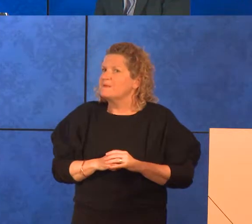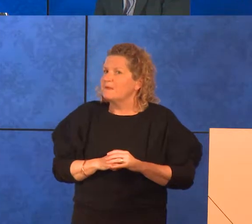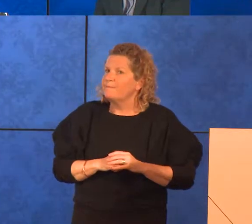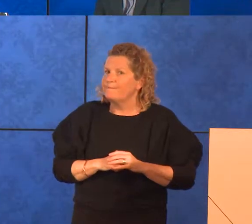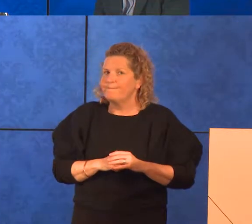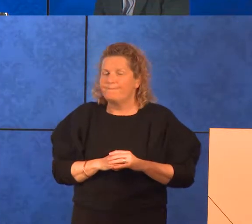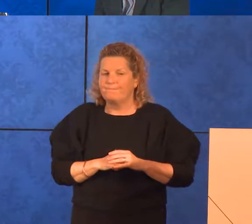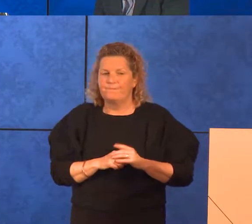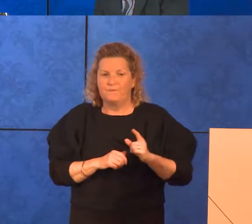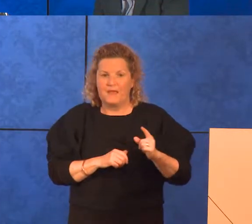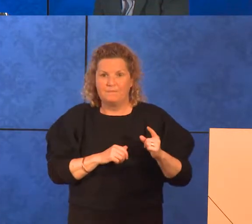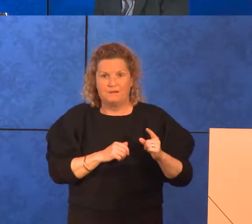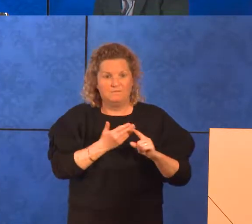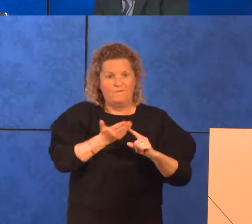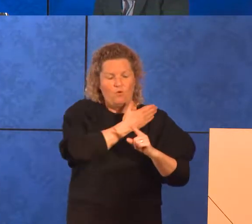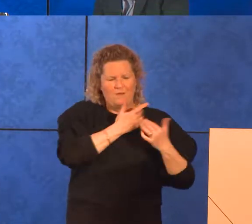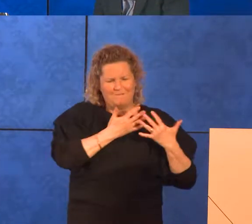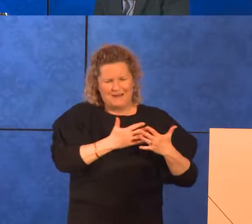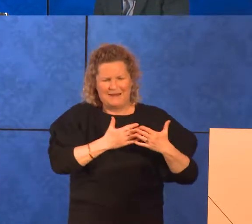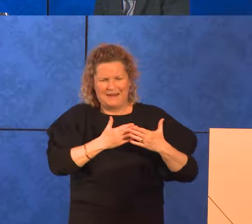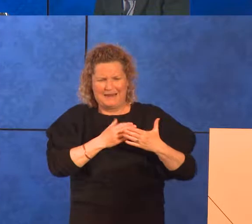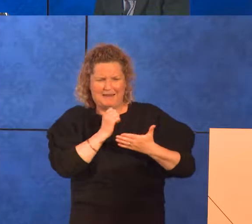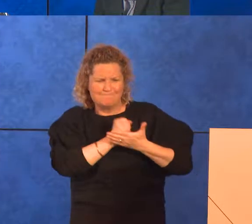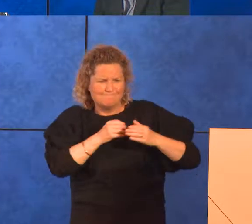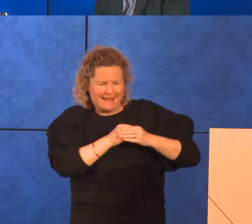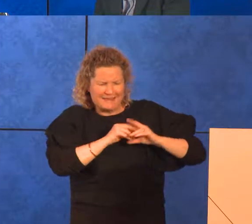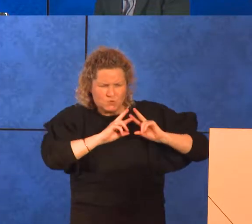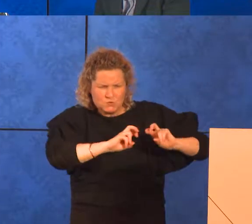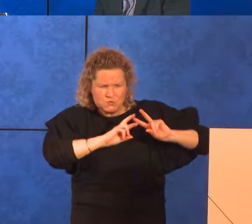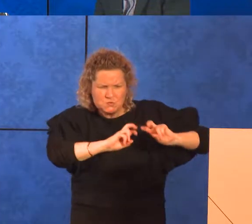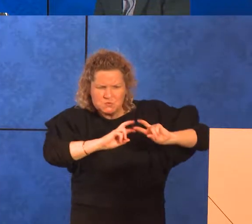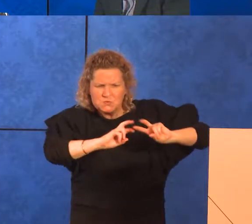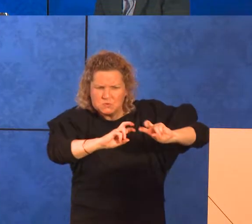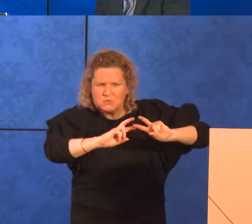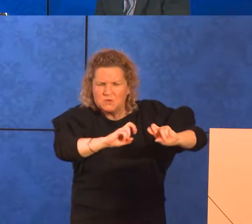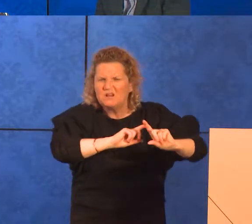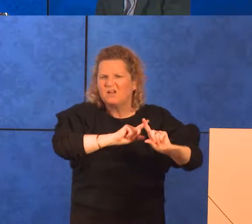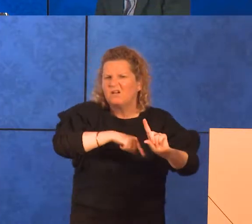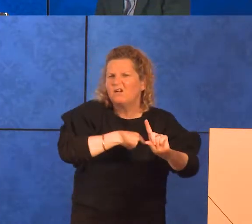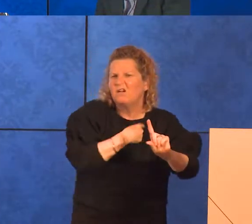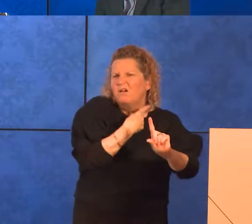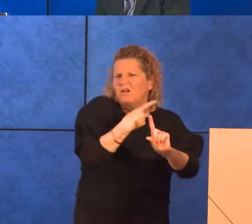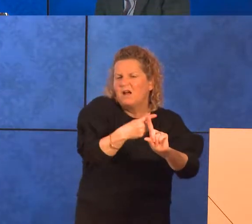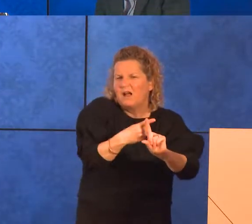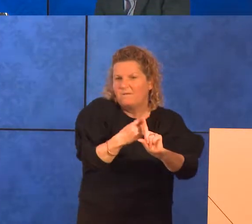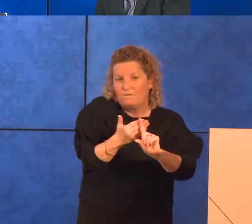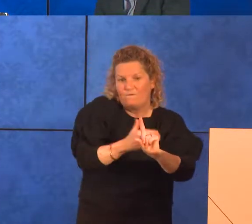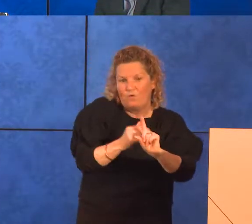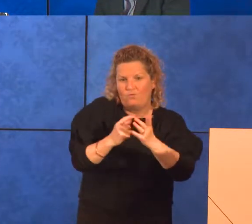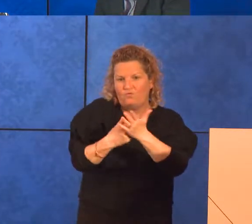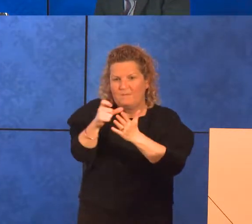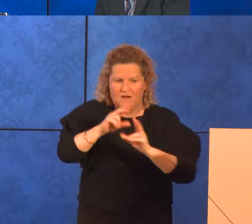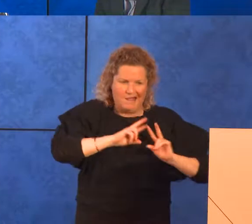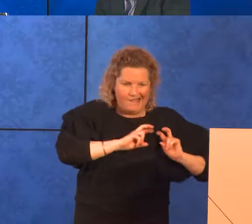There had been many inquiries into banking and financial services over the year, but over the years and in the lead up to the Royal Commission, there'd been